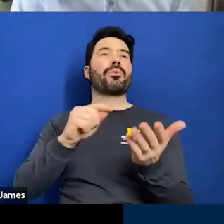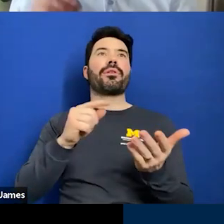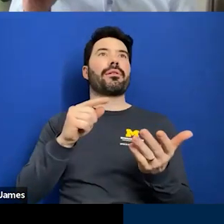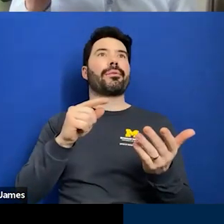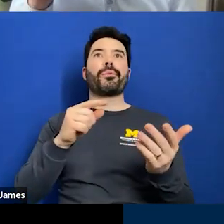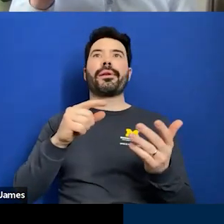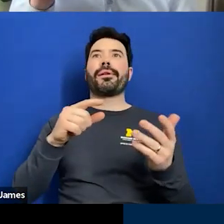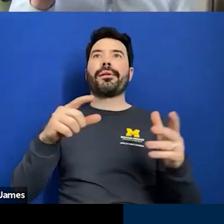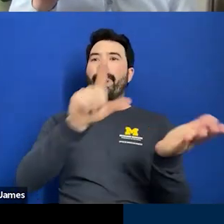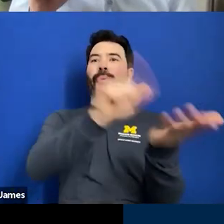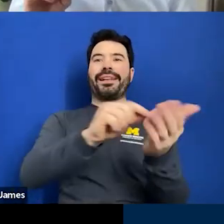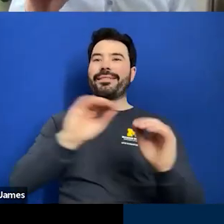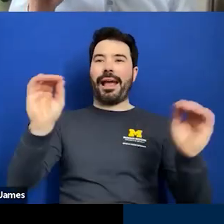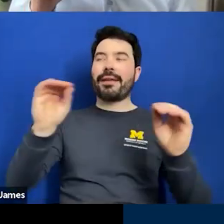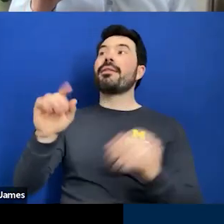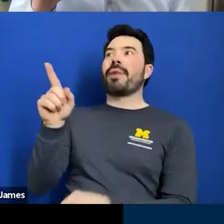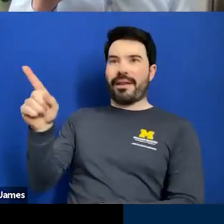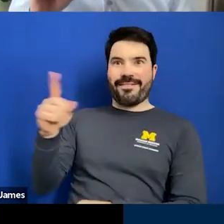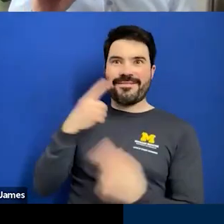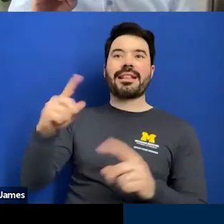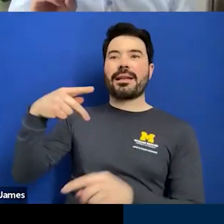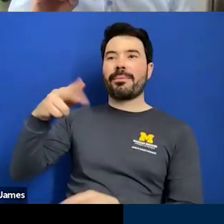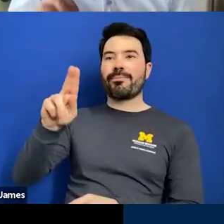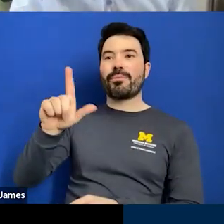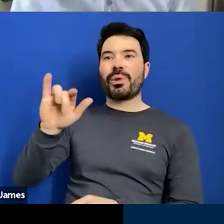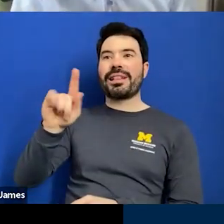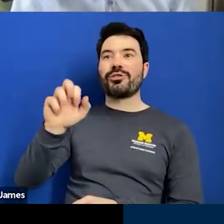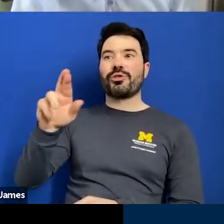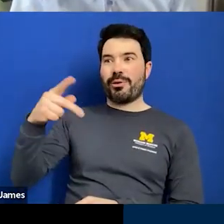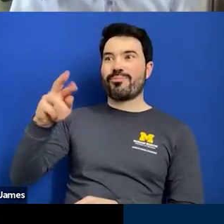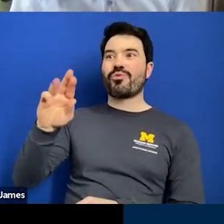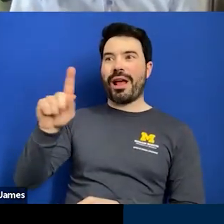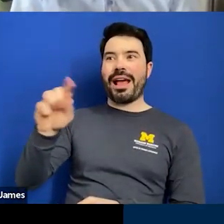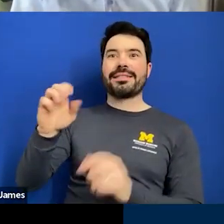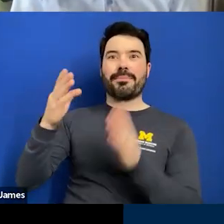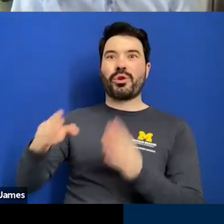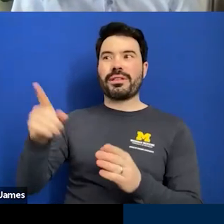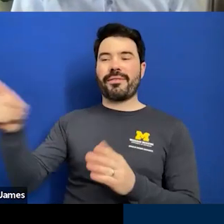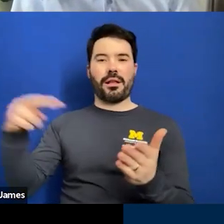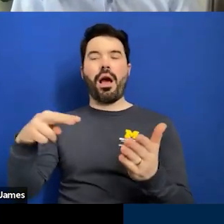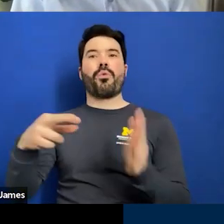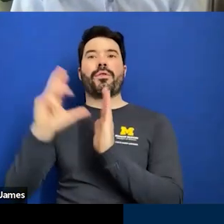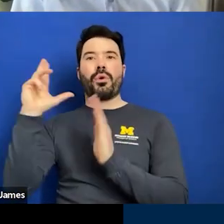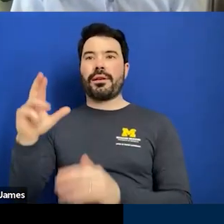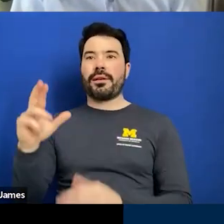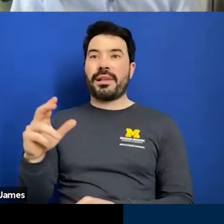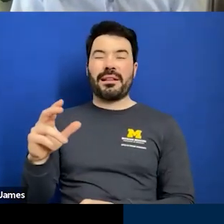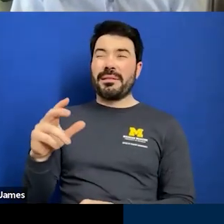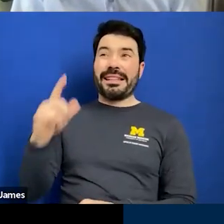Anyway, hearing loss is really probably way underdiagnosed. I don't know the stats on this, but